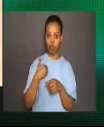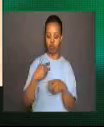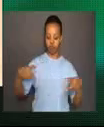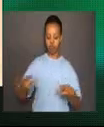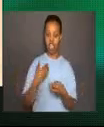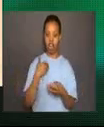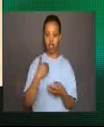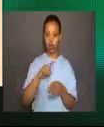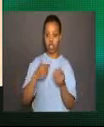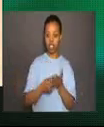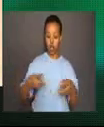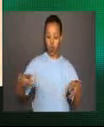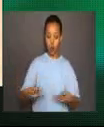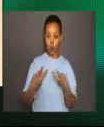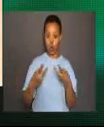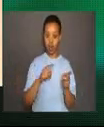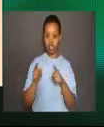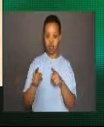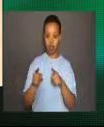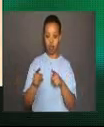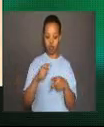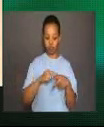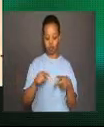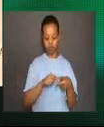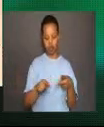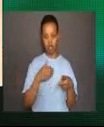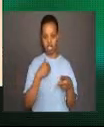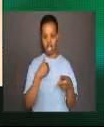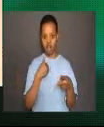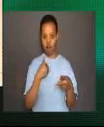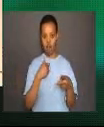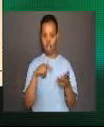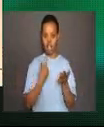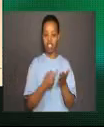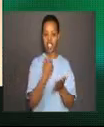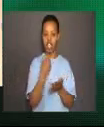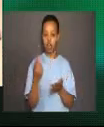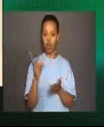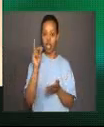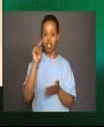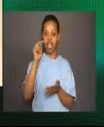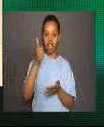those of a fork, each made of a single strand of DNA.